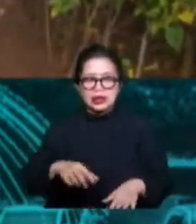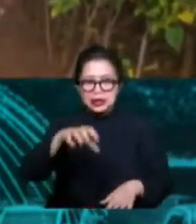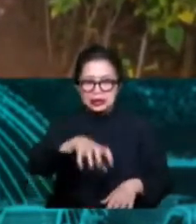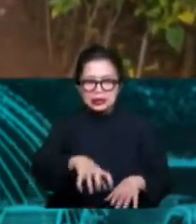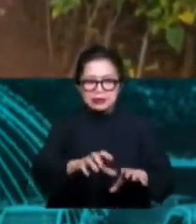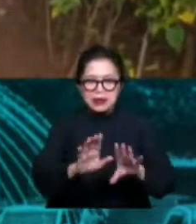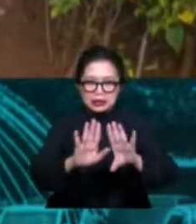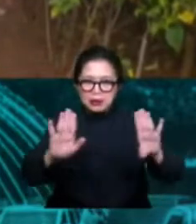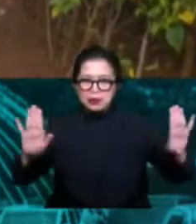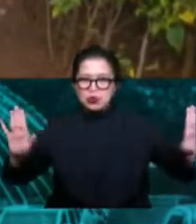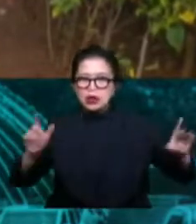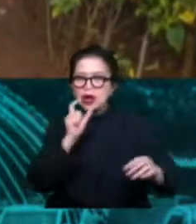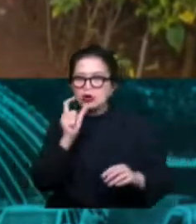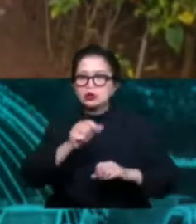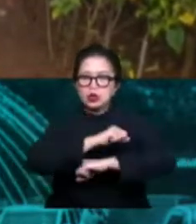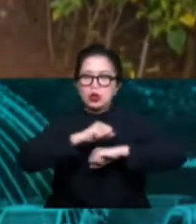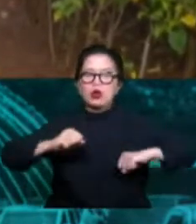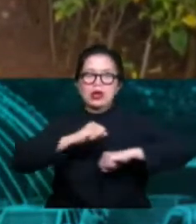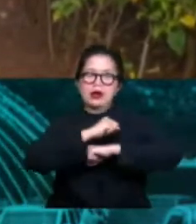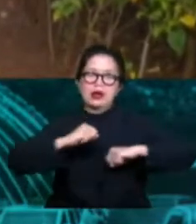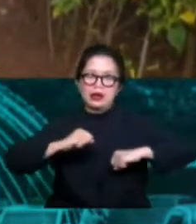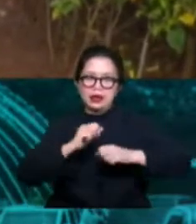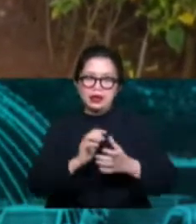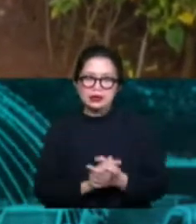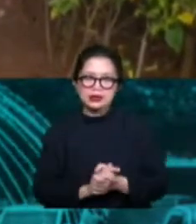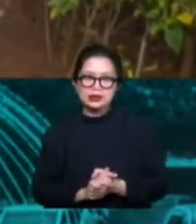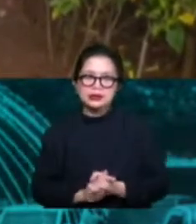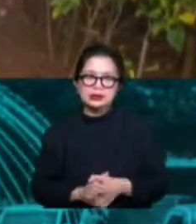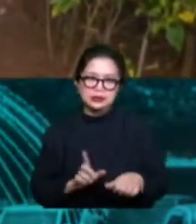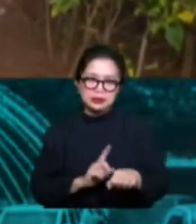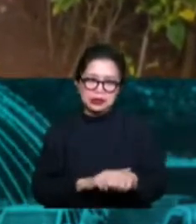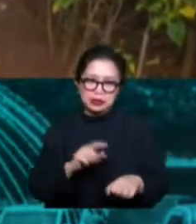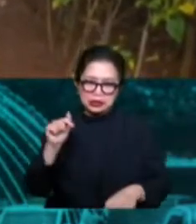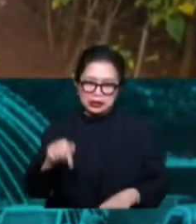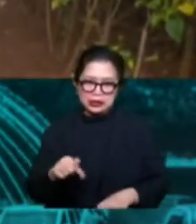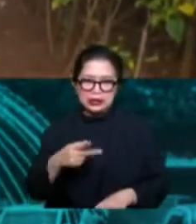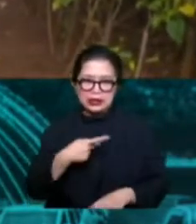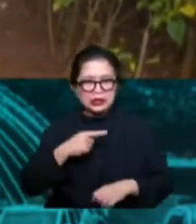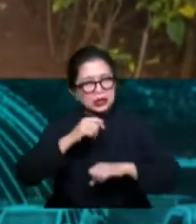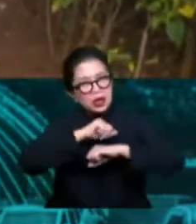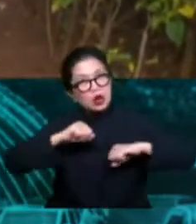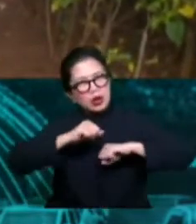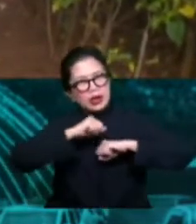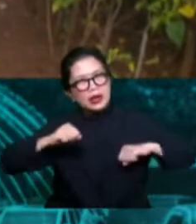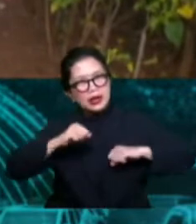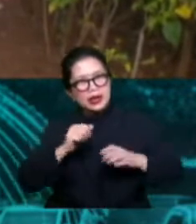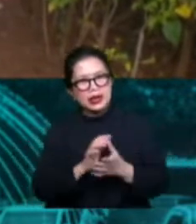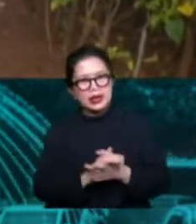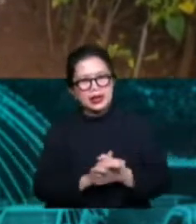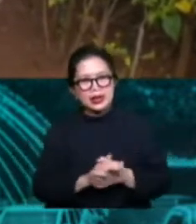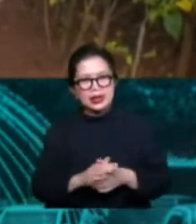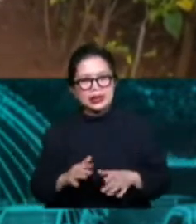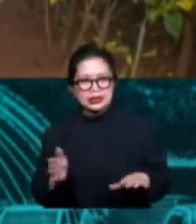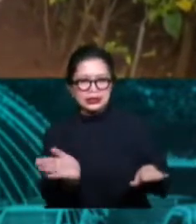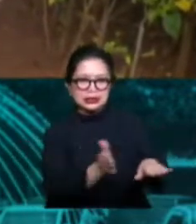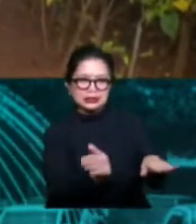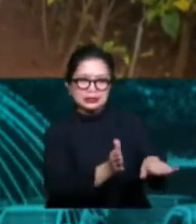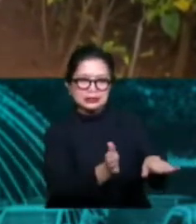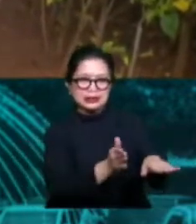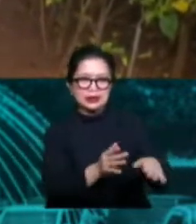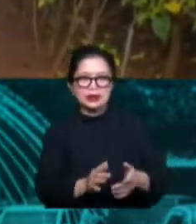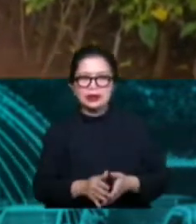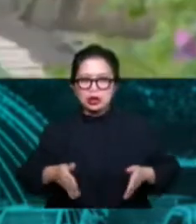exercise. Not currently we are exercise in the street in the weekend. It's not good because we need